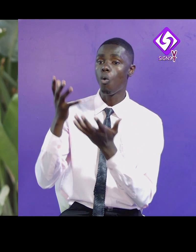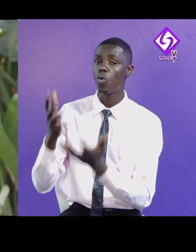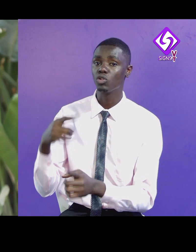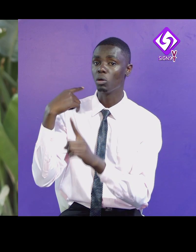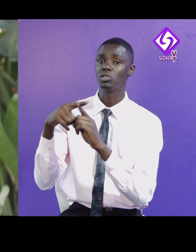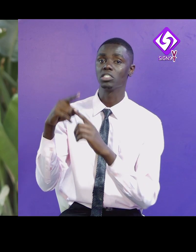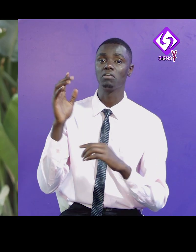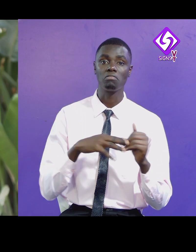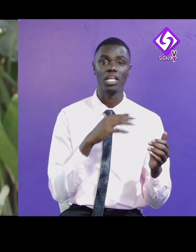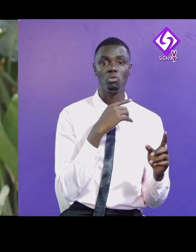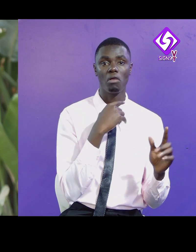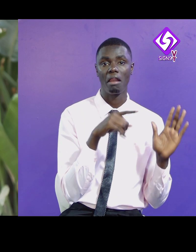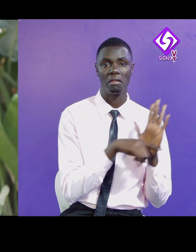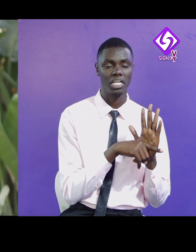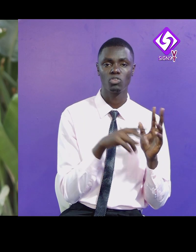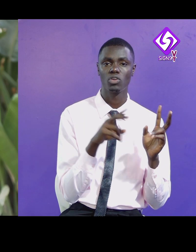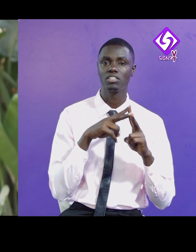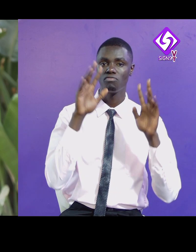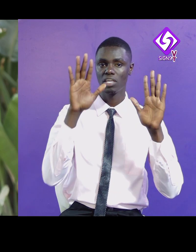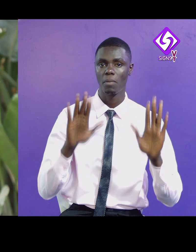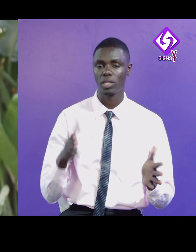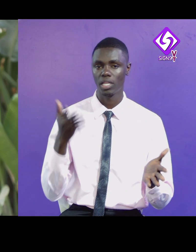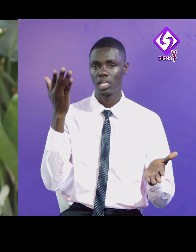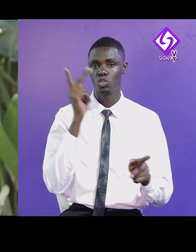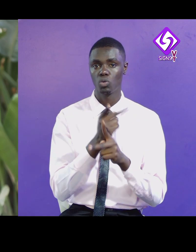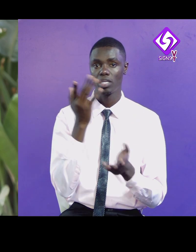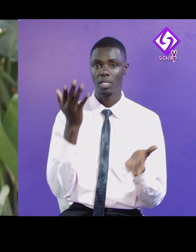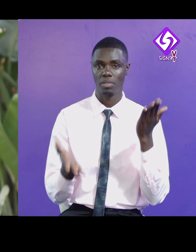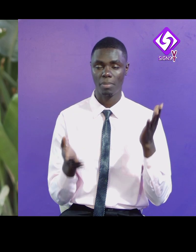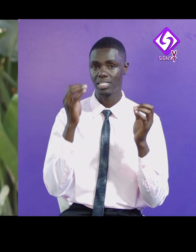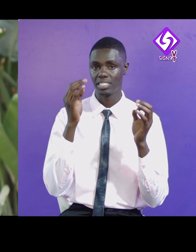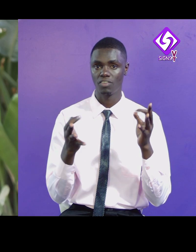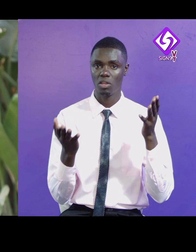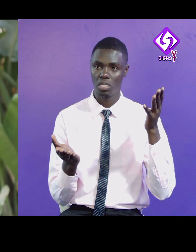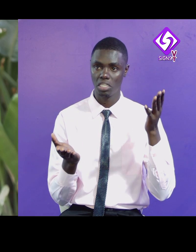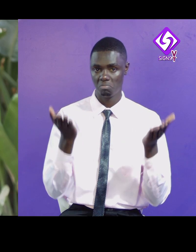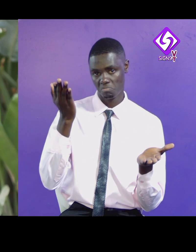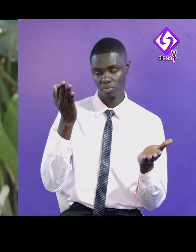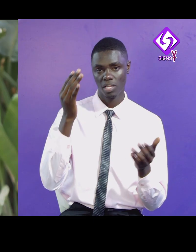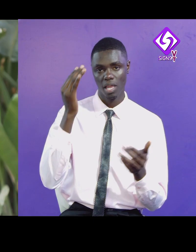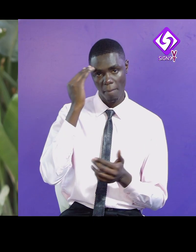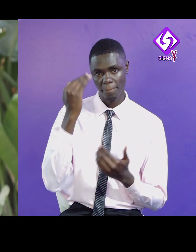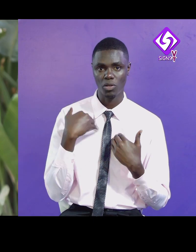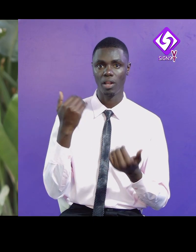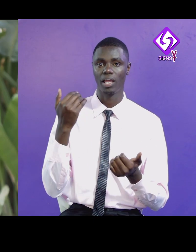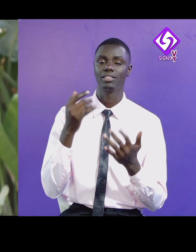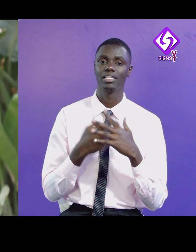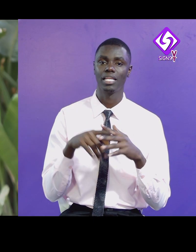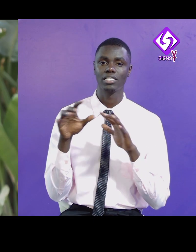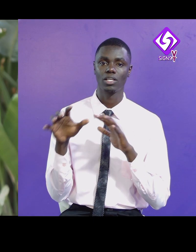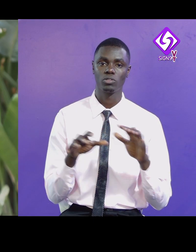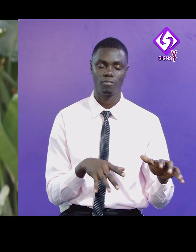area. And it's very important to keep that balance, because when it starts tipping, that's when your mental health starts to